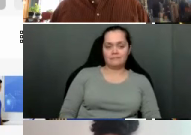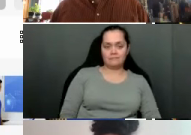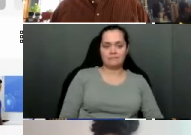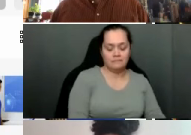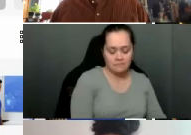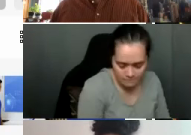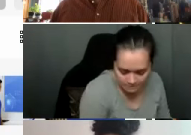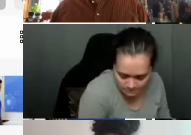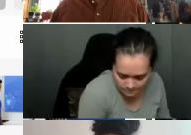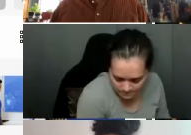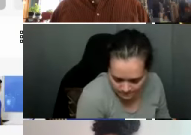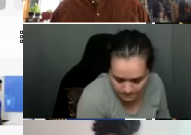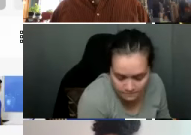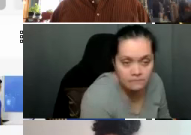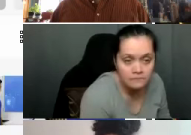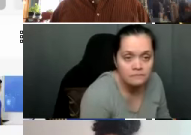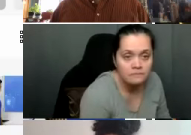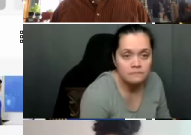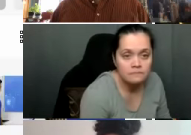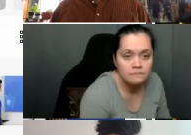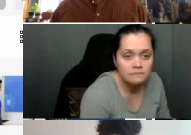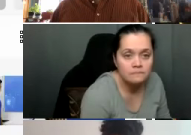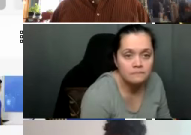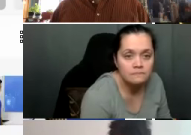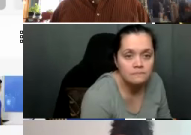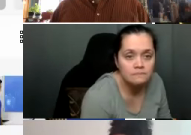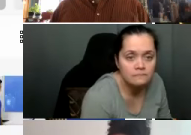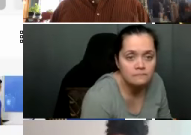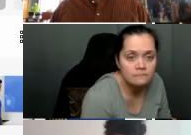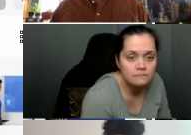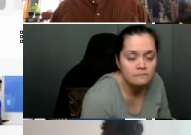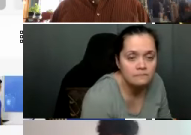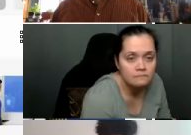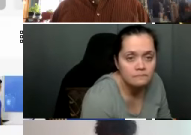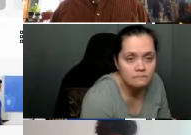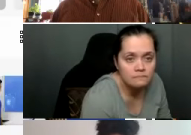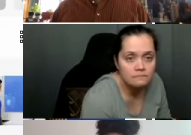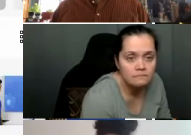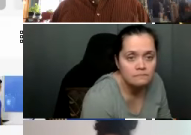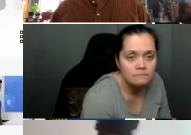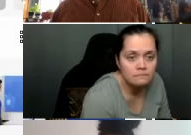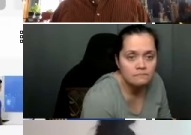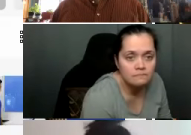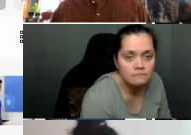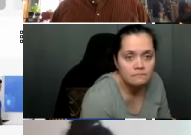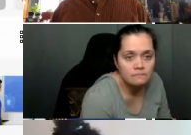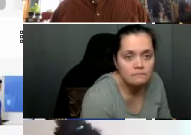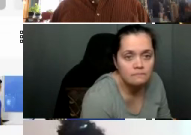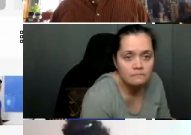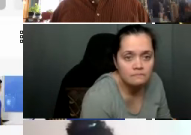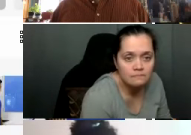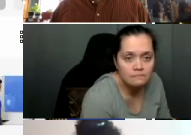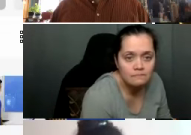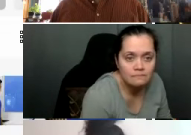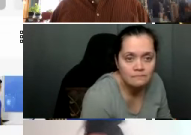I'm going to check in on Tommy. Go. These guys find Brigadoon on that map, you'll call me, right? Probably not. Okay. When Third